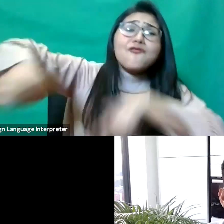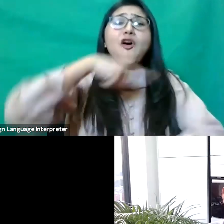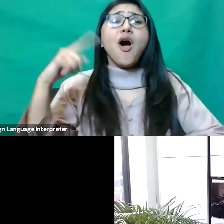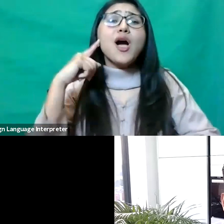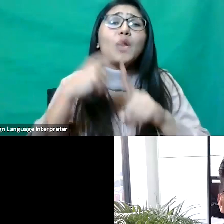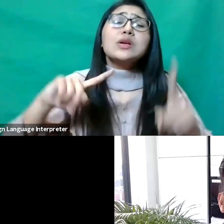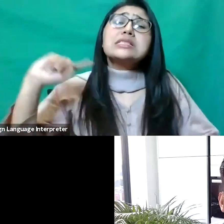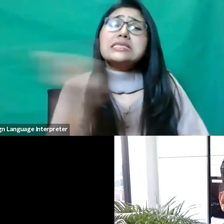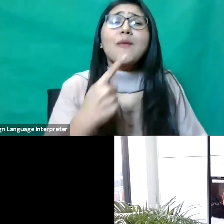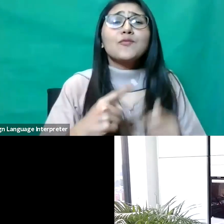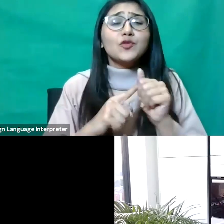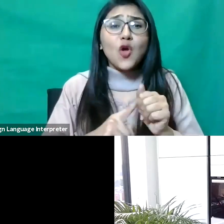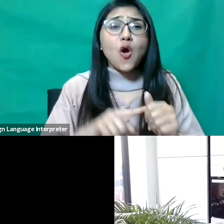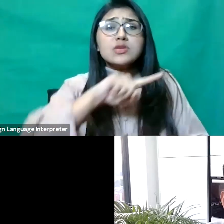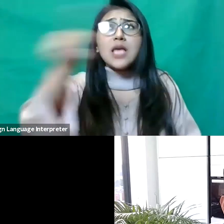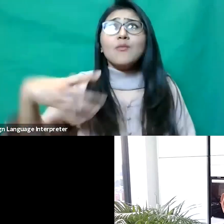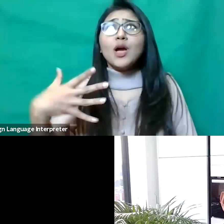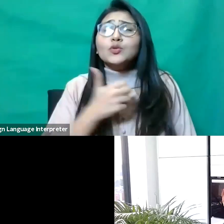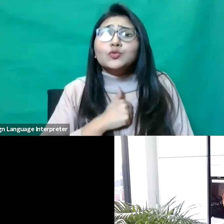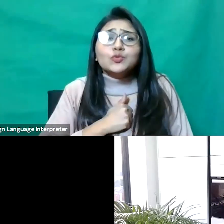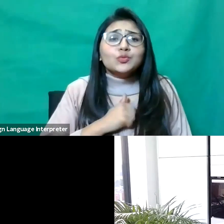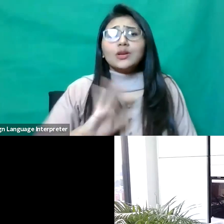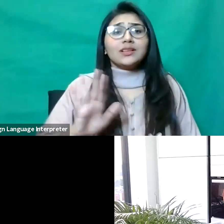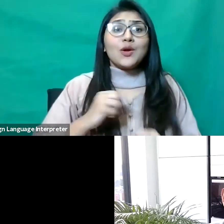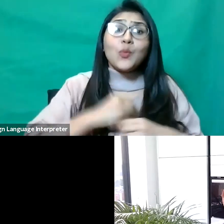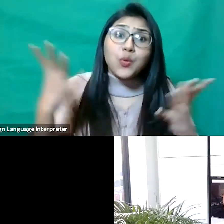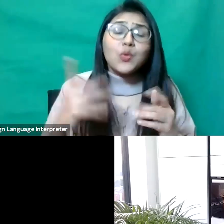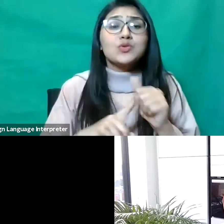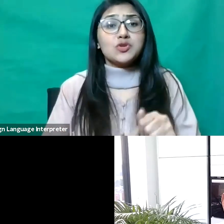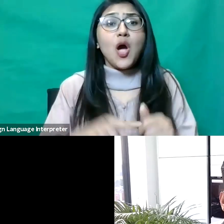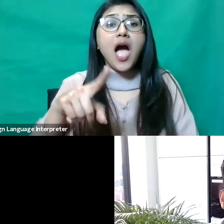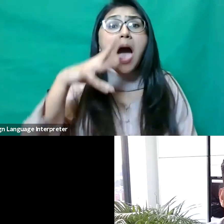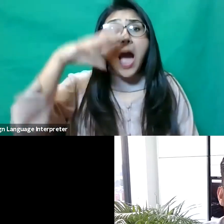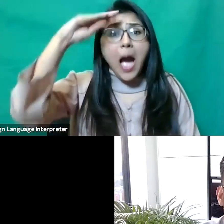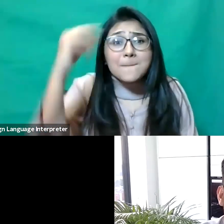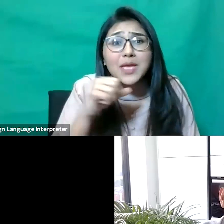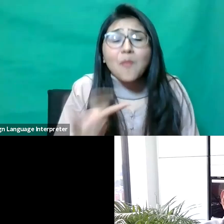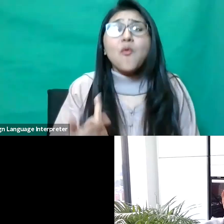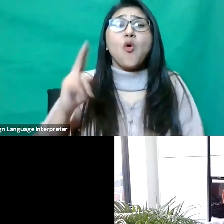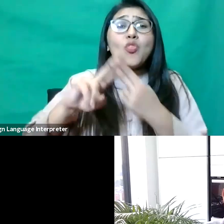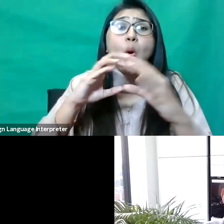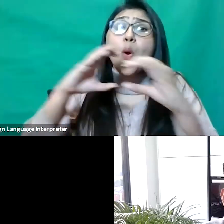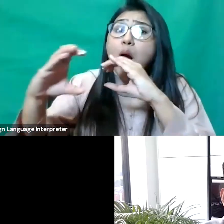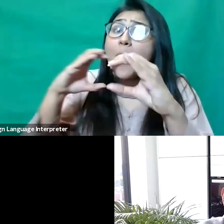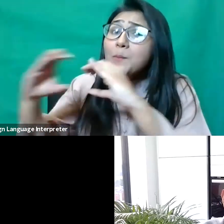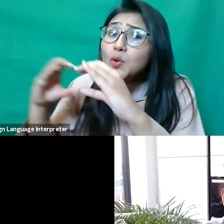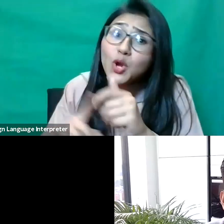open, and if you have any problems, you can speak to your parents or just speak to your friends. I mean, there's